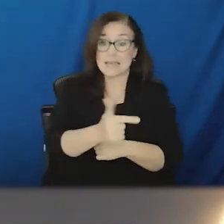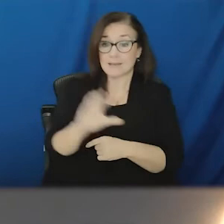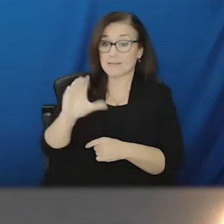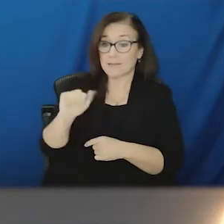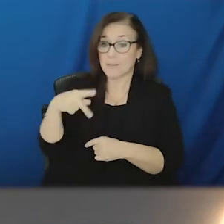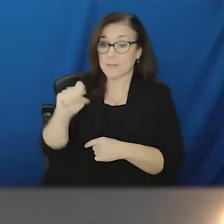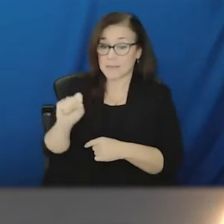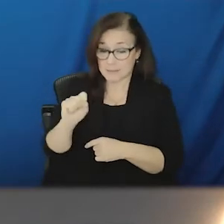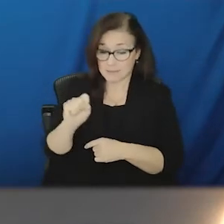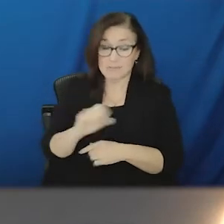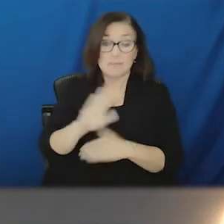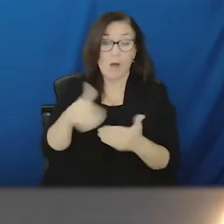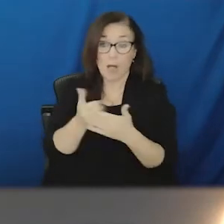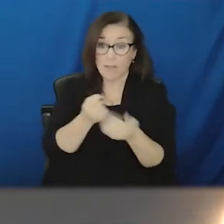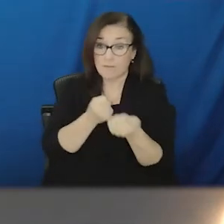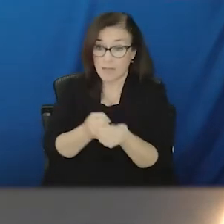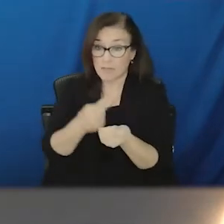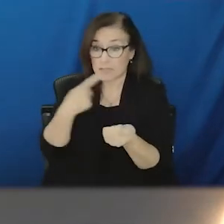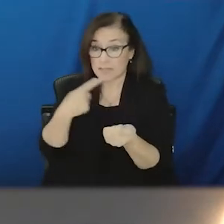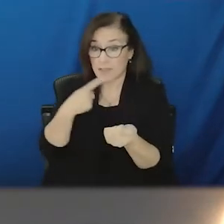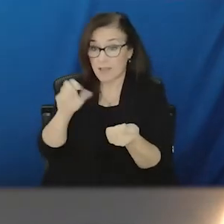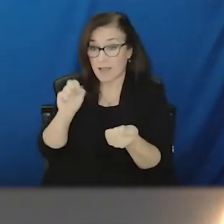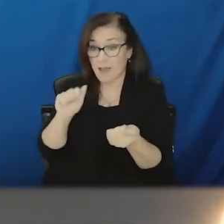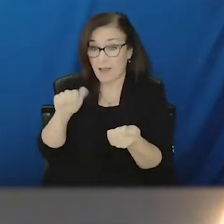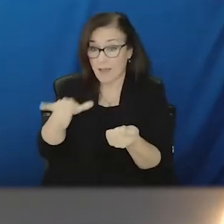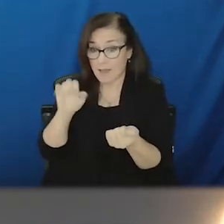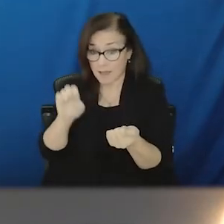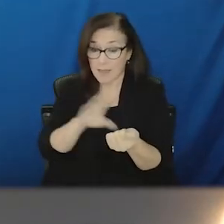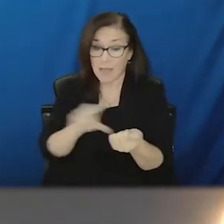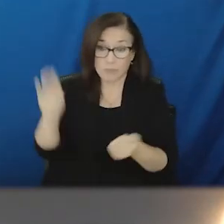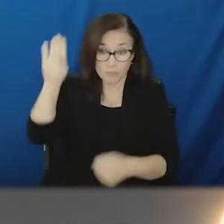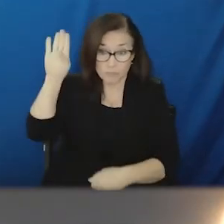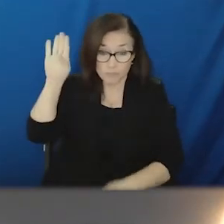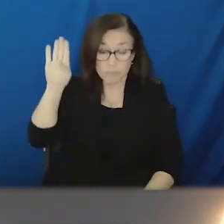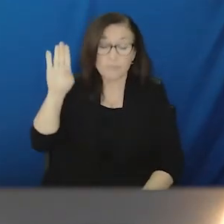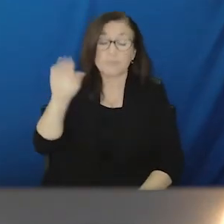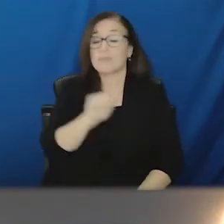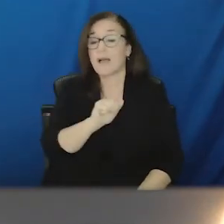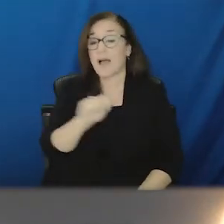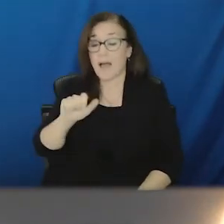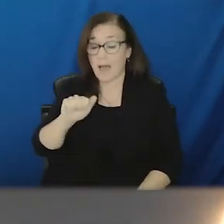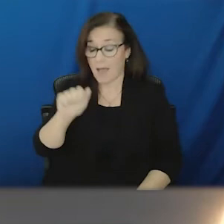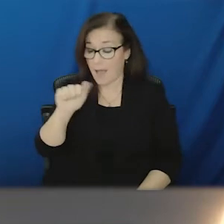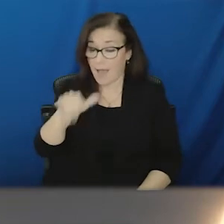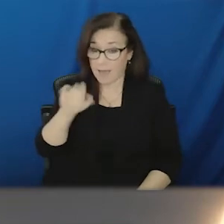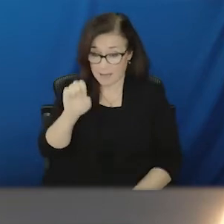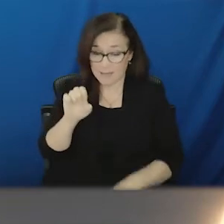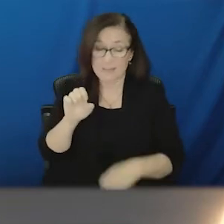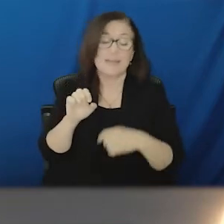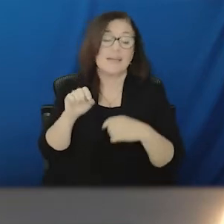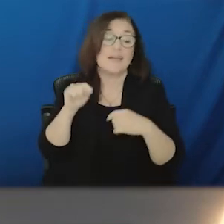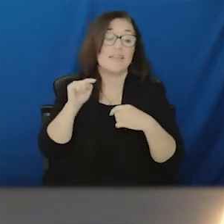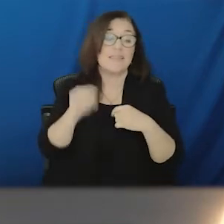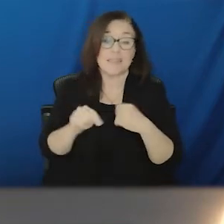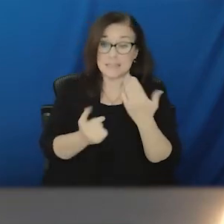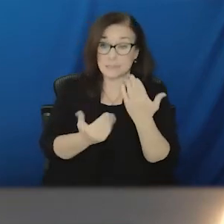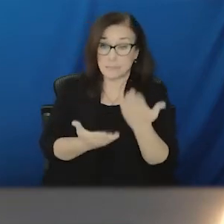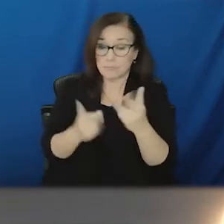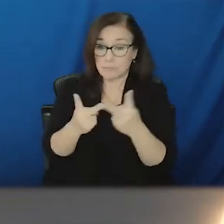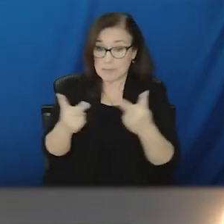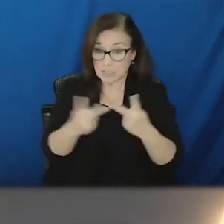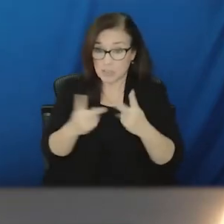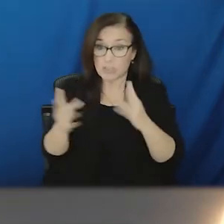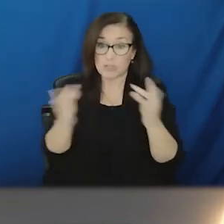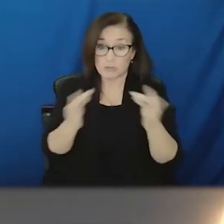favor signify by saying aye and raising your hand. Aye. Aye. This motion, this position